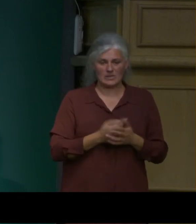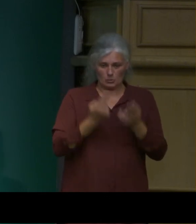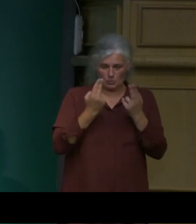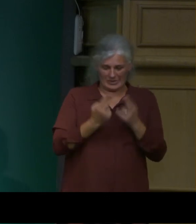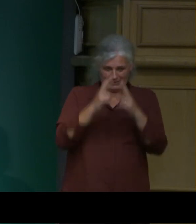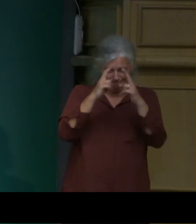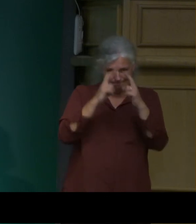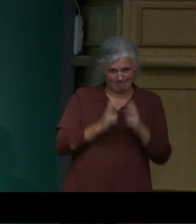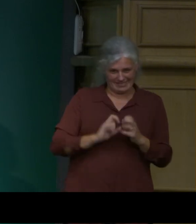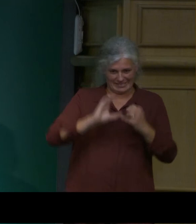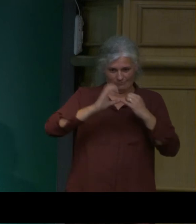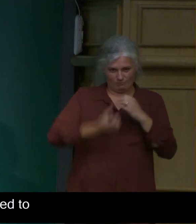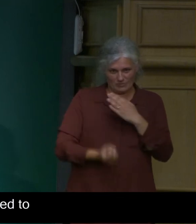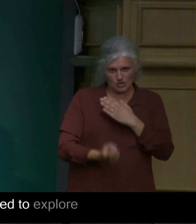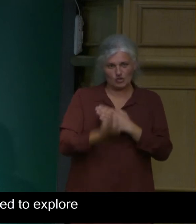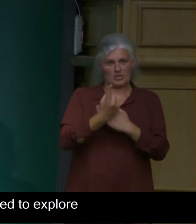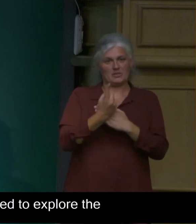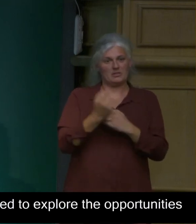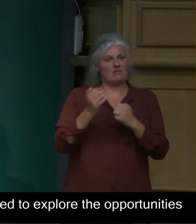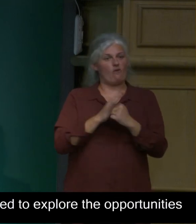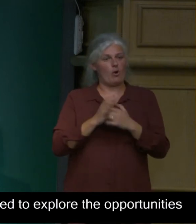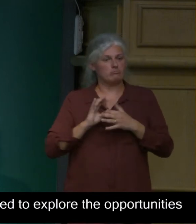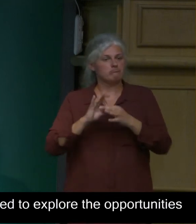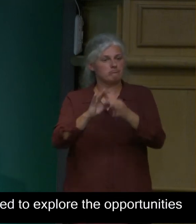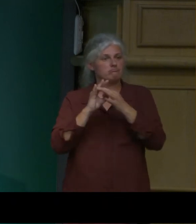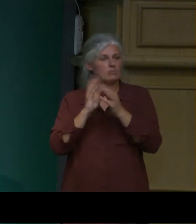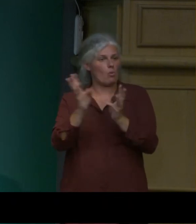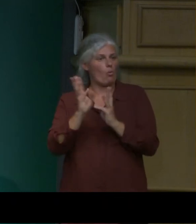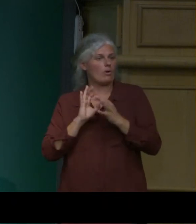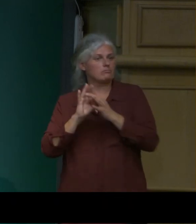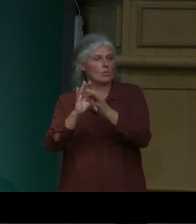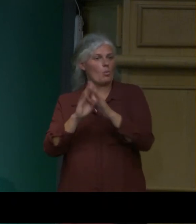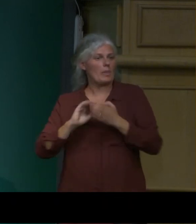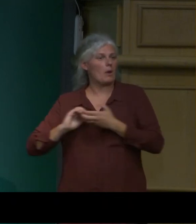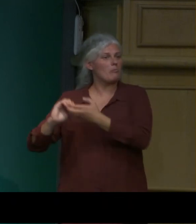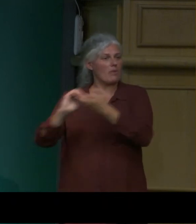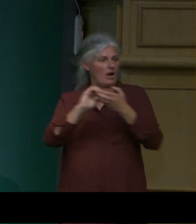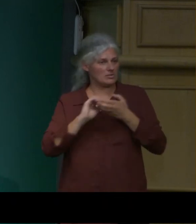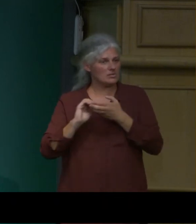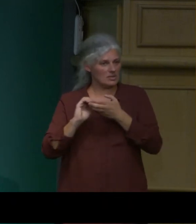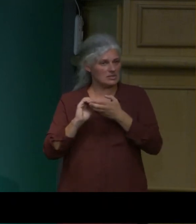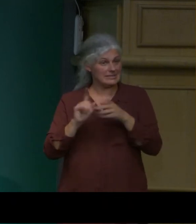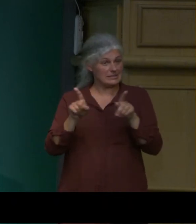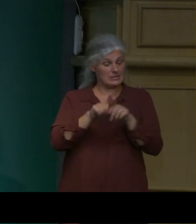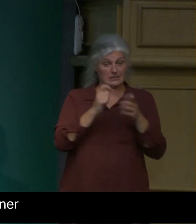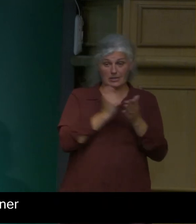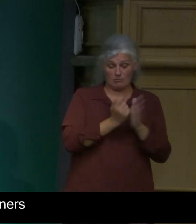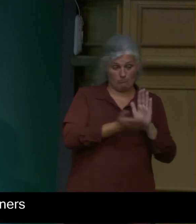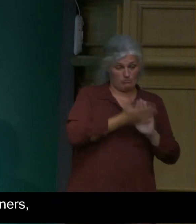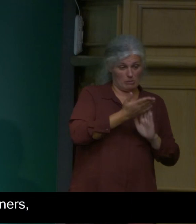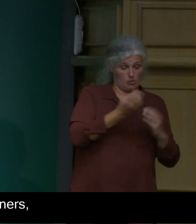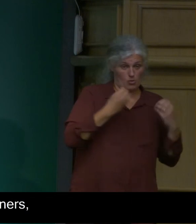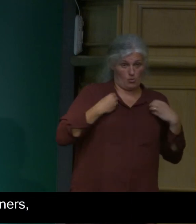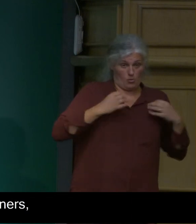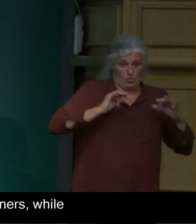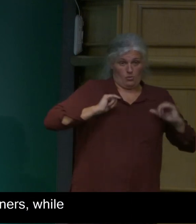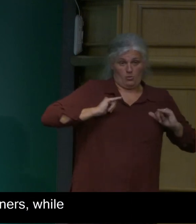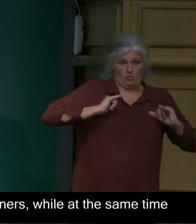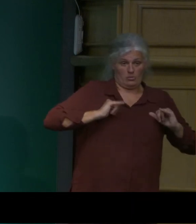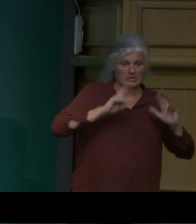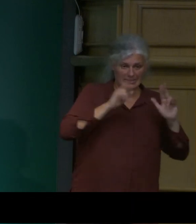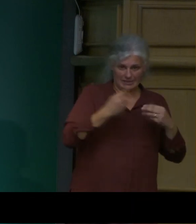we need to explore the opportunities for cooperating more closely with partners while at the same time building our own capabilities